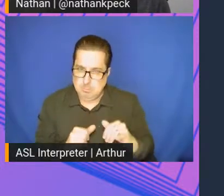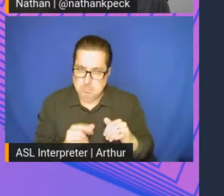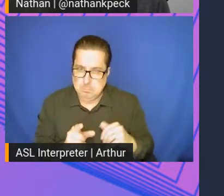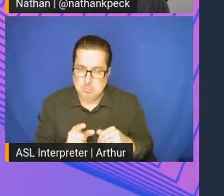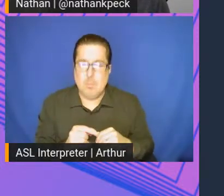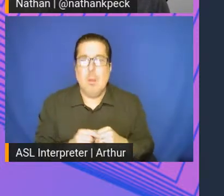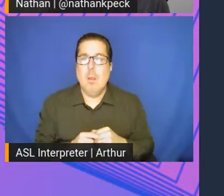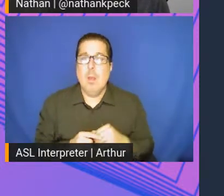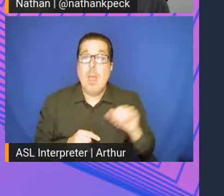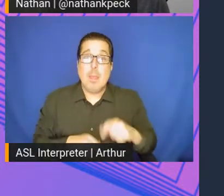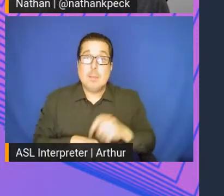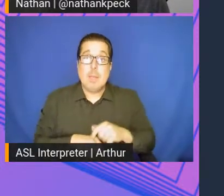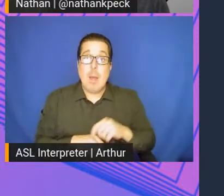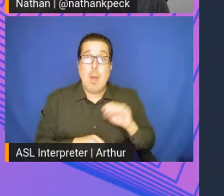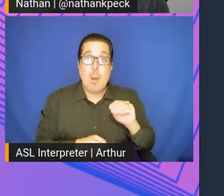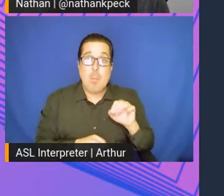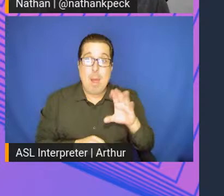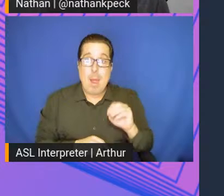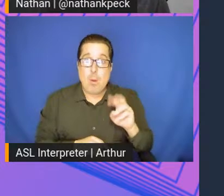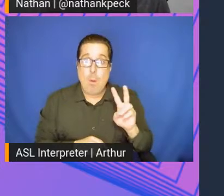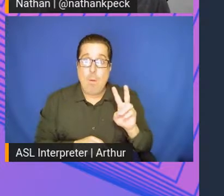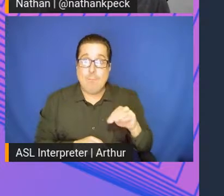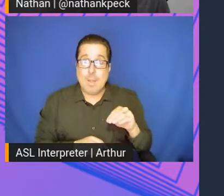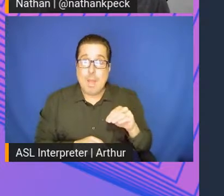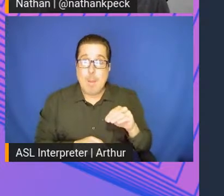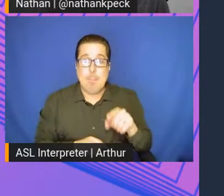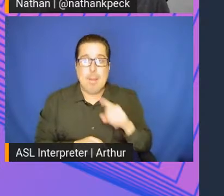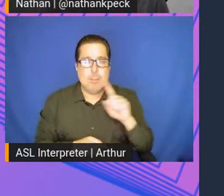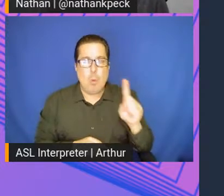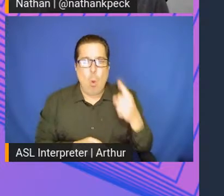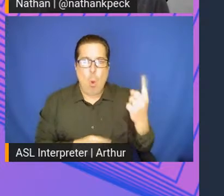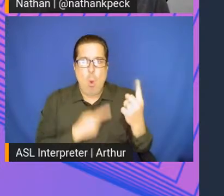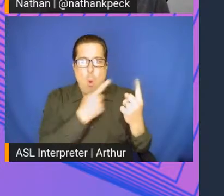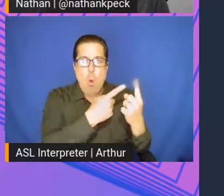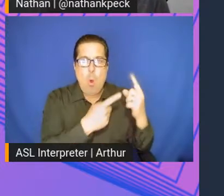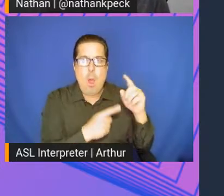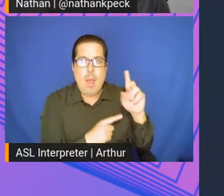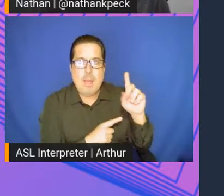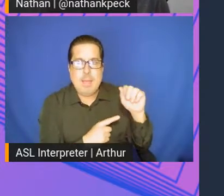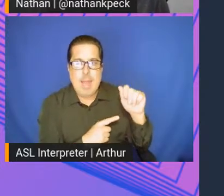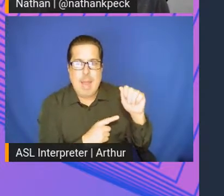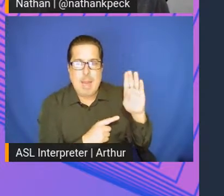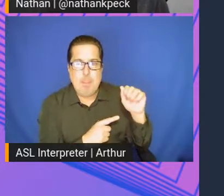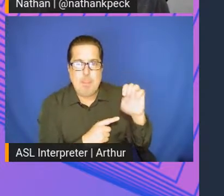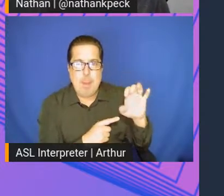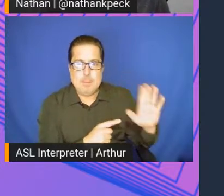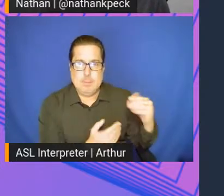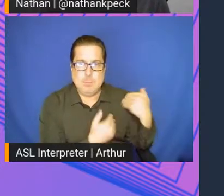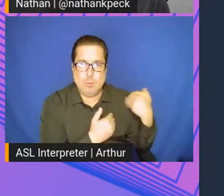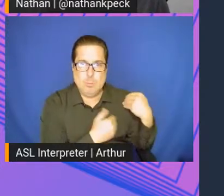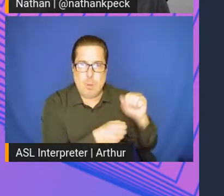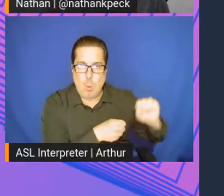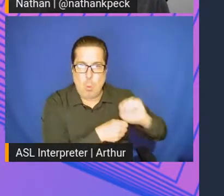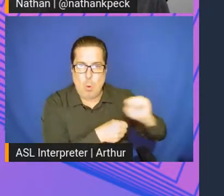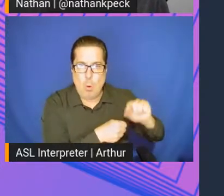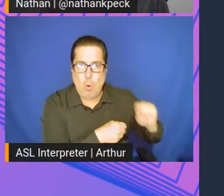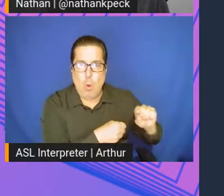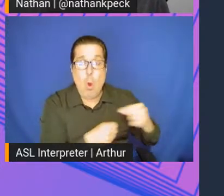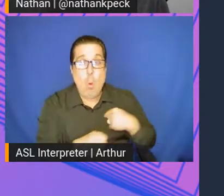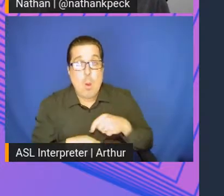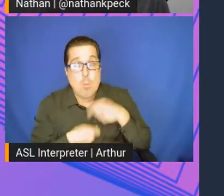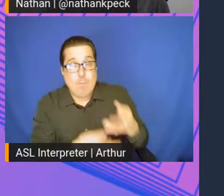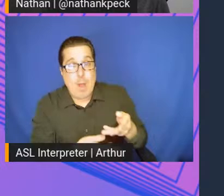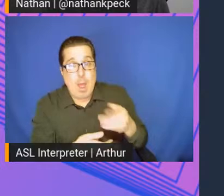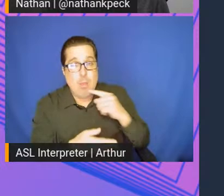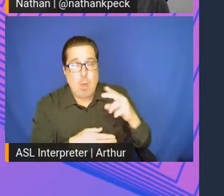the micro VM is the only thing that's AWS responsibility. We'll provide the hosting platform,